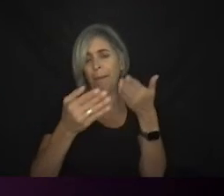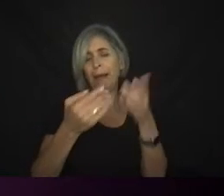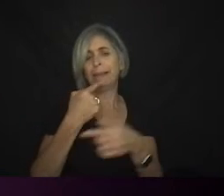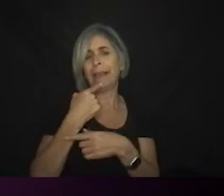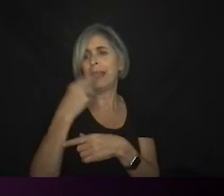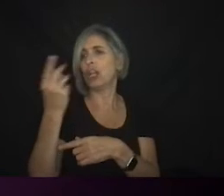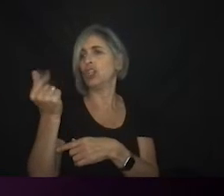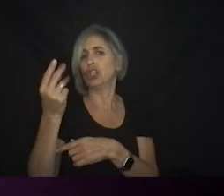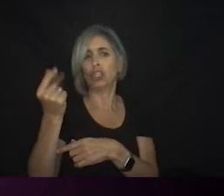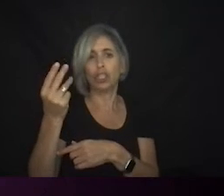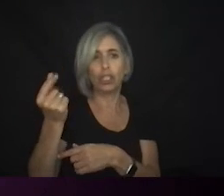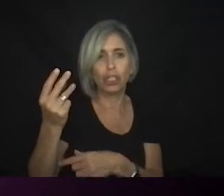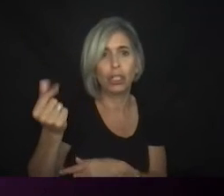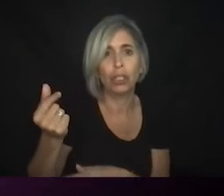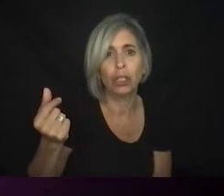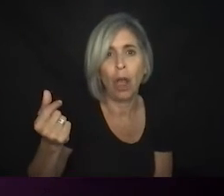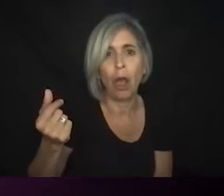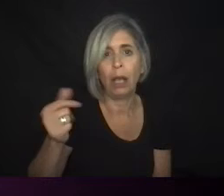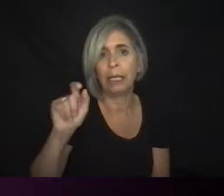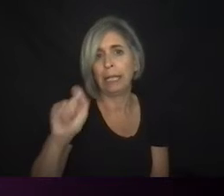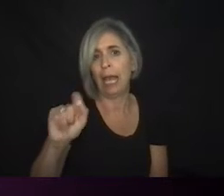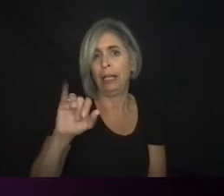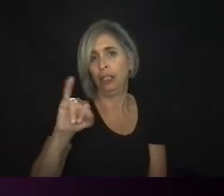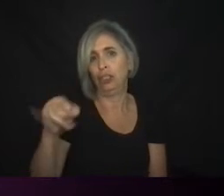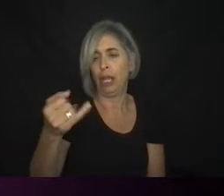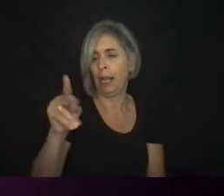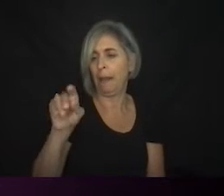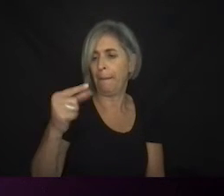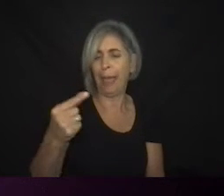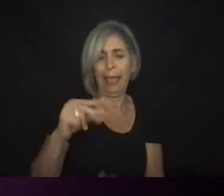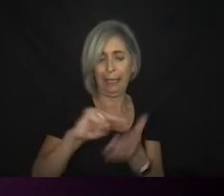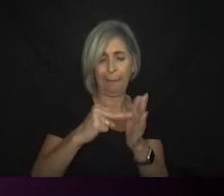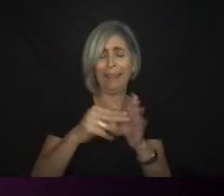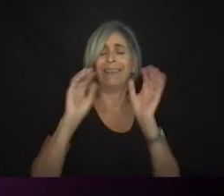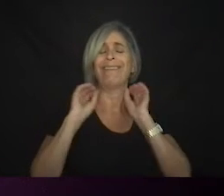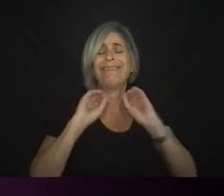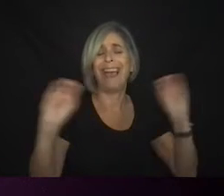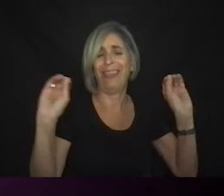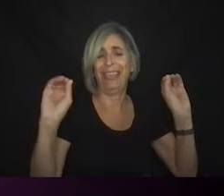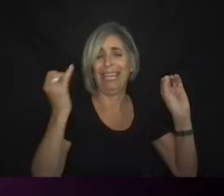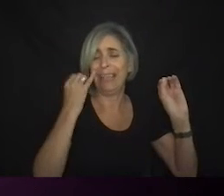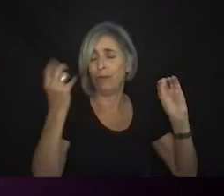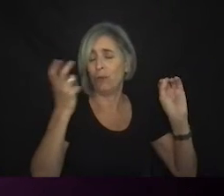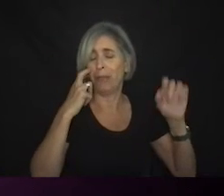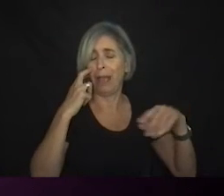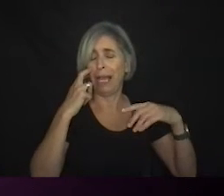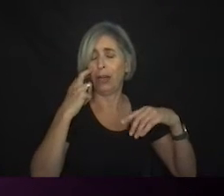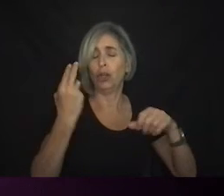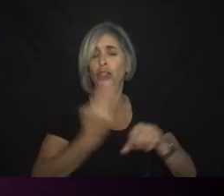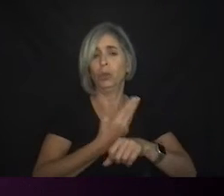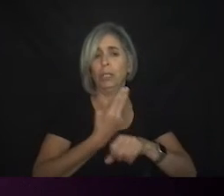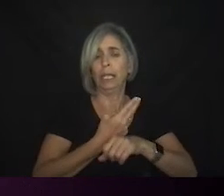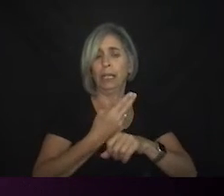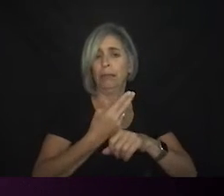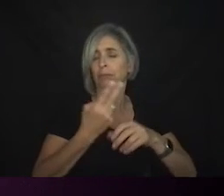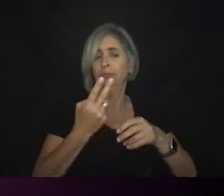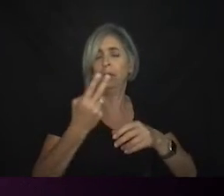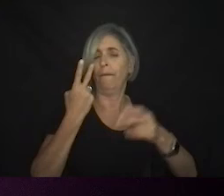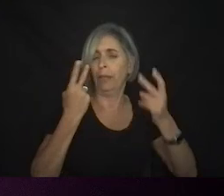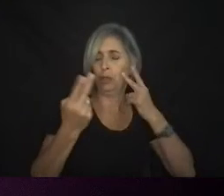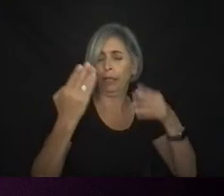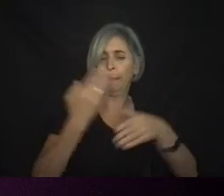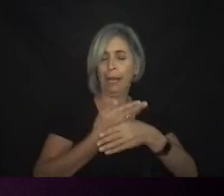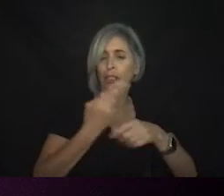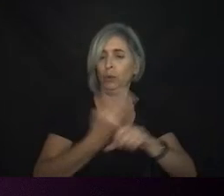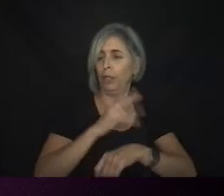just dog.jpg, which means absolutely nothing to someone who's visually impaired using the website.